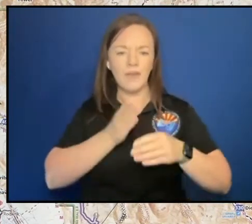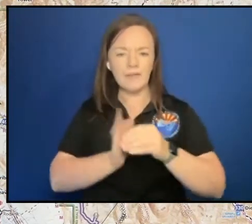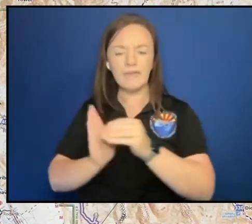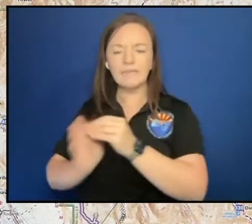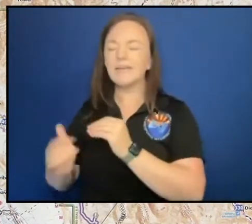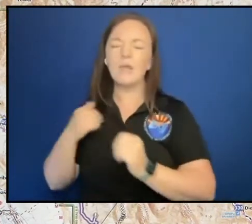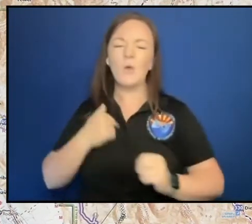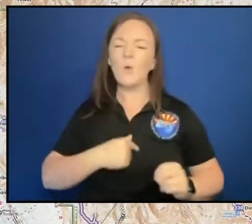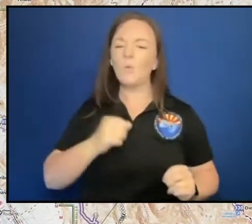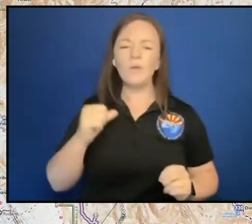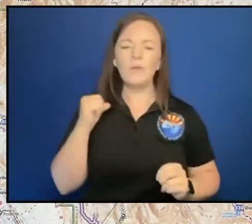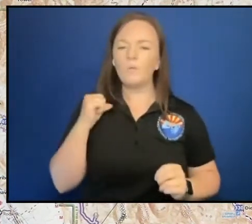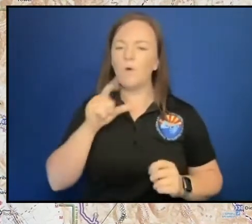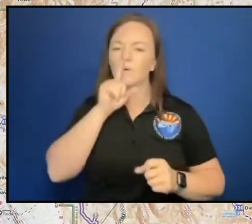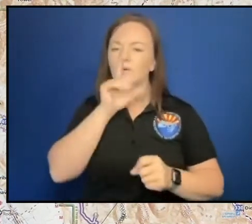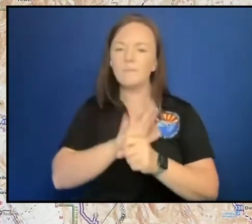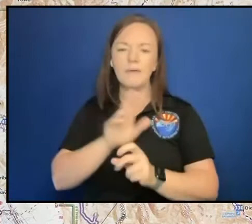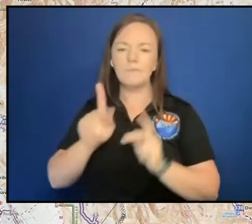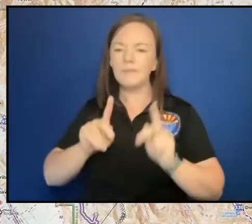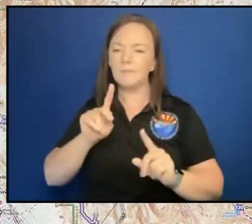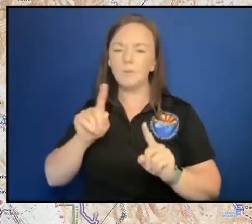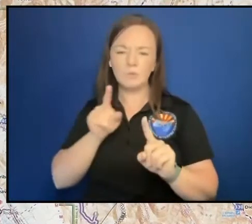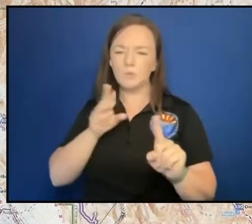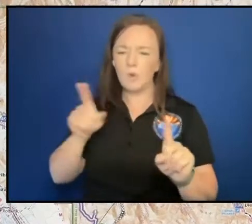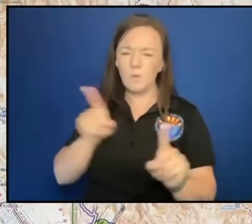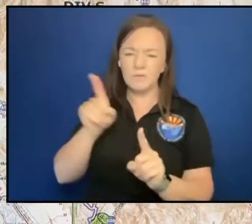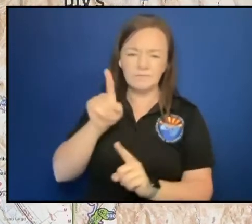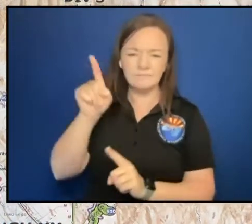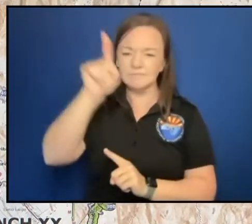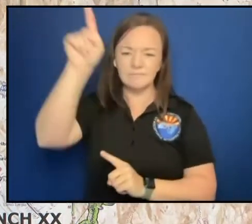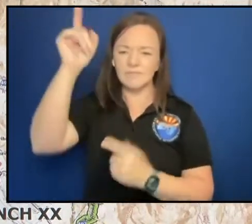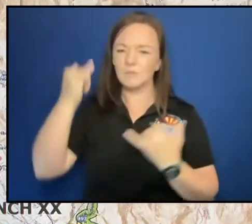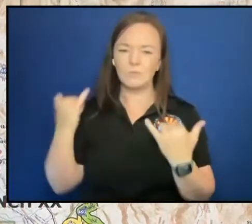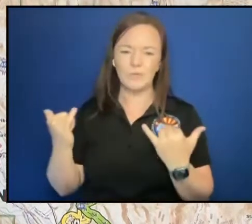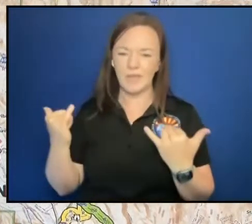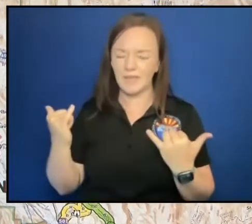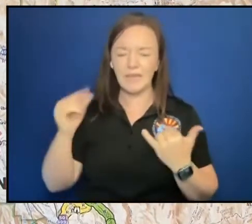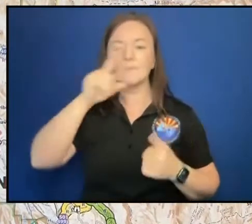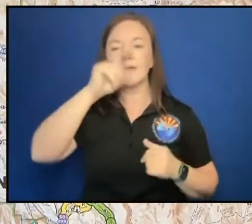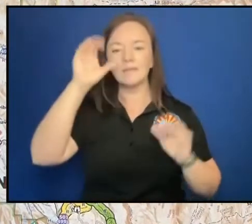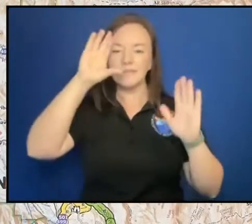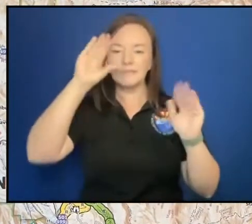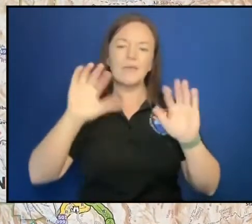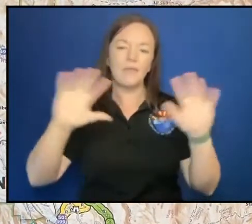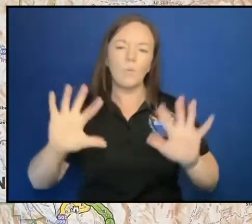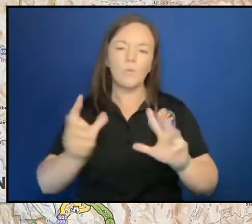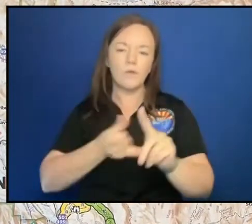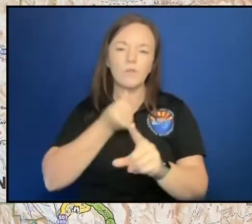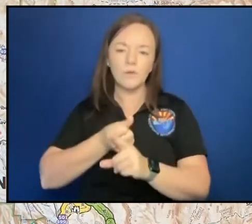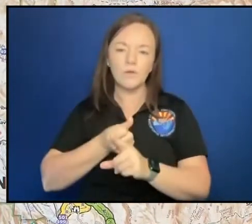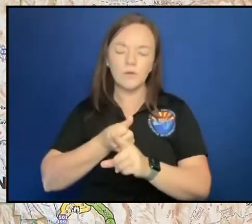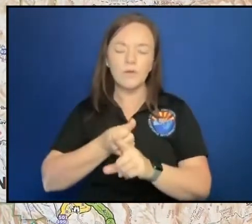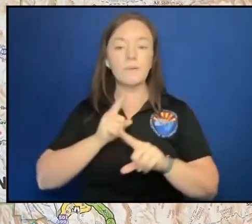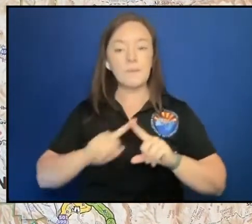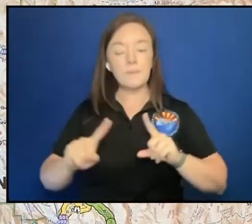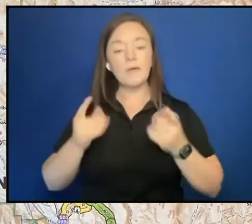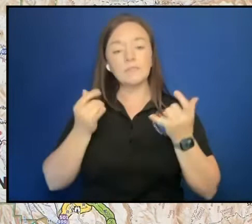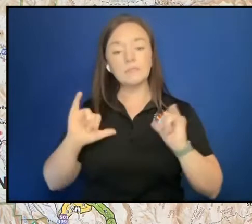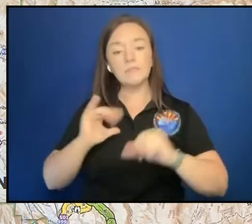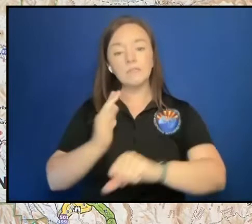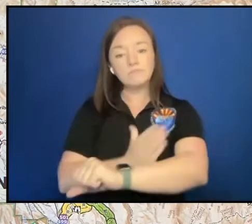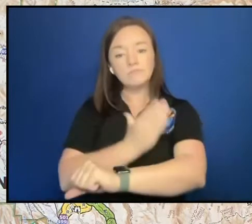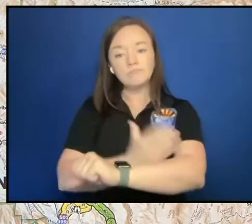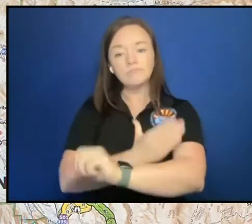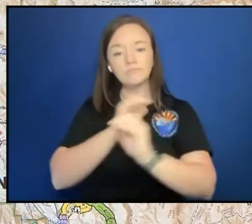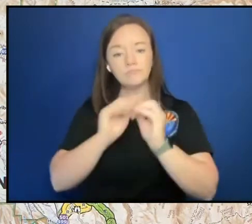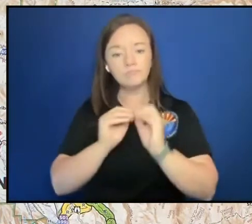far up any of these different routes today because of that anticipated weather. But working on repairing the areas where fence needs